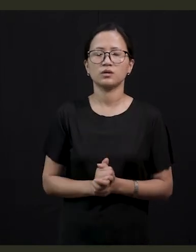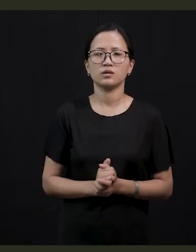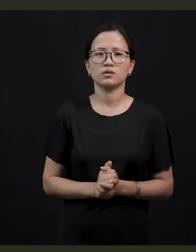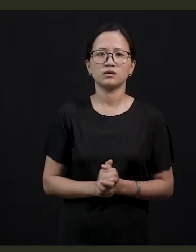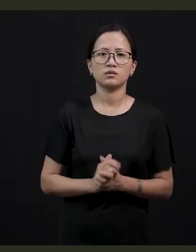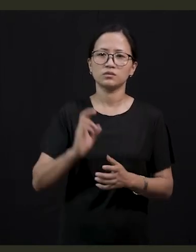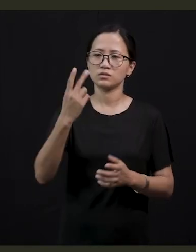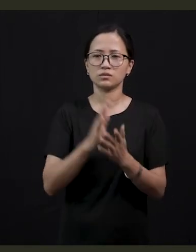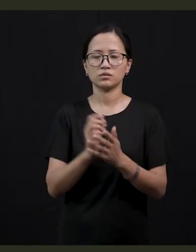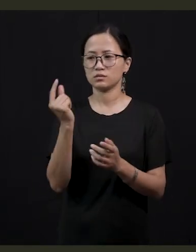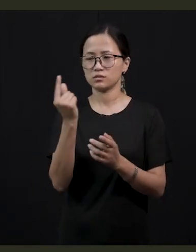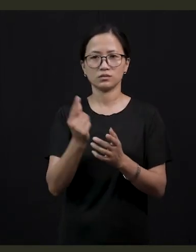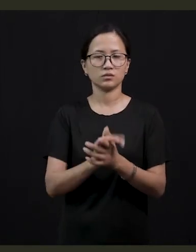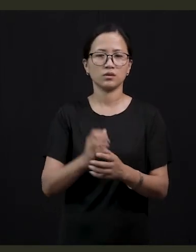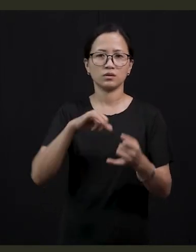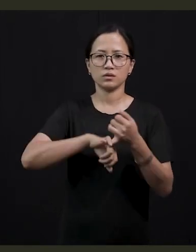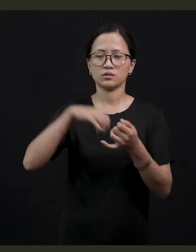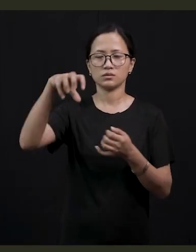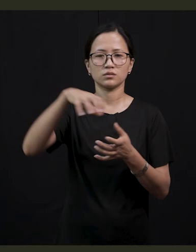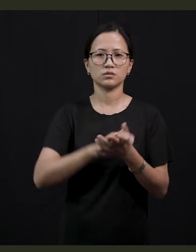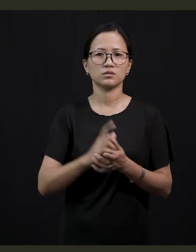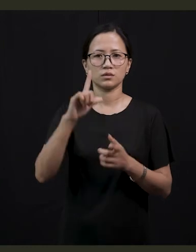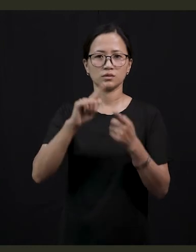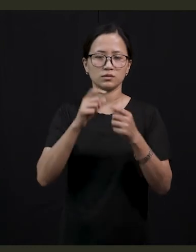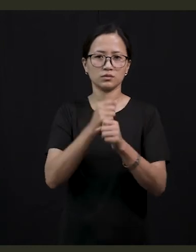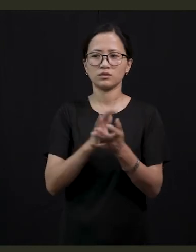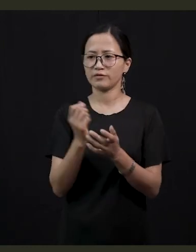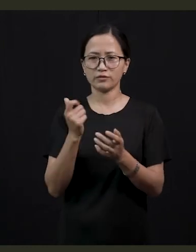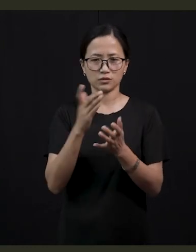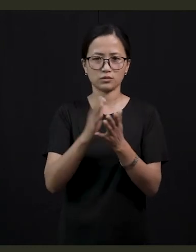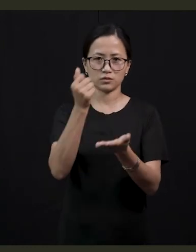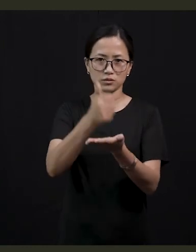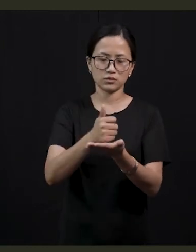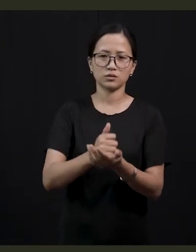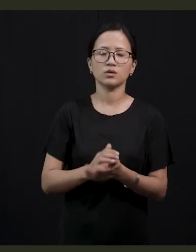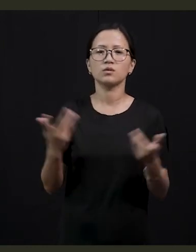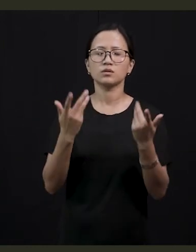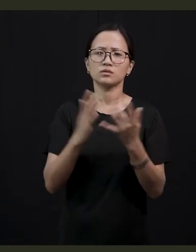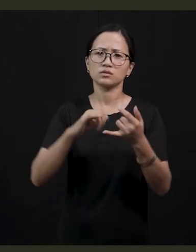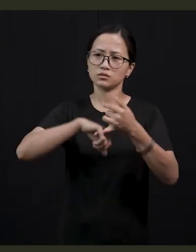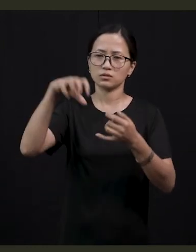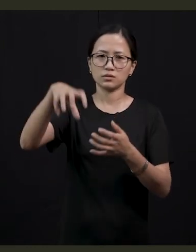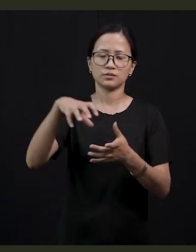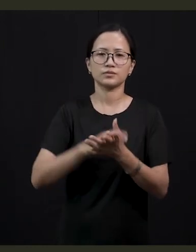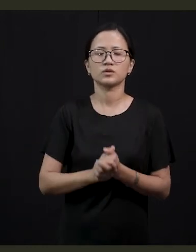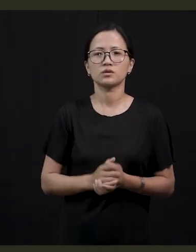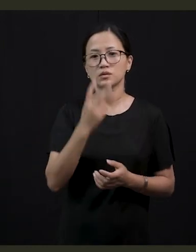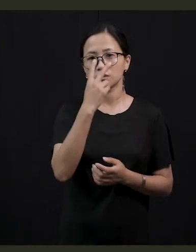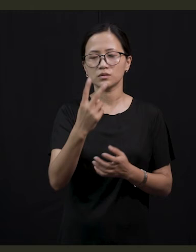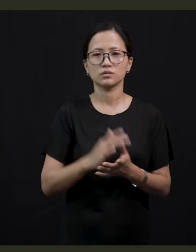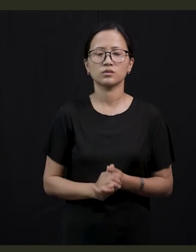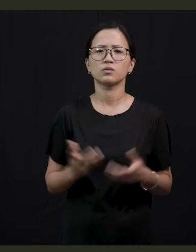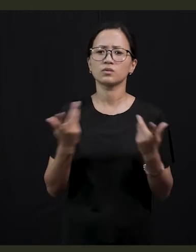Then the second function of a state legislature is financial decisions. So whatever the state budget is, how should it look,